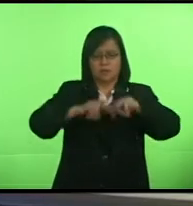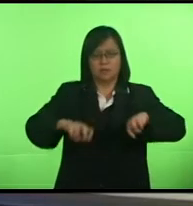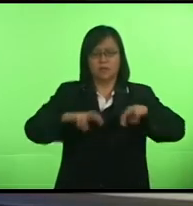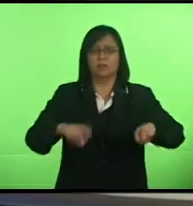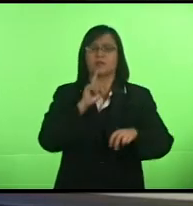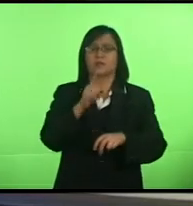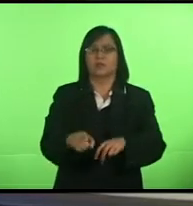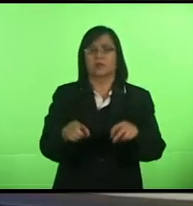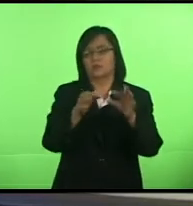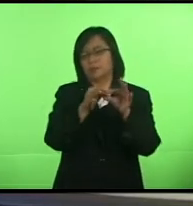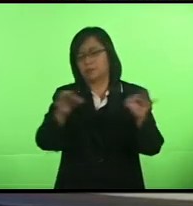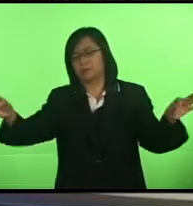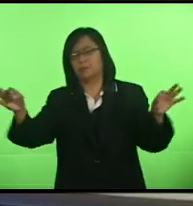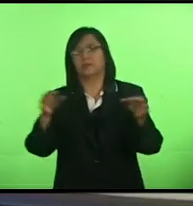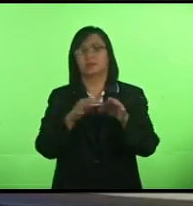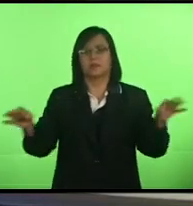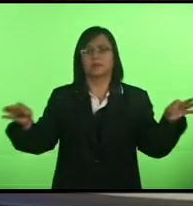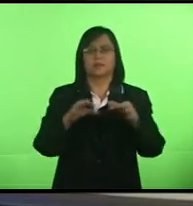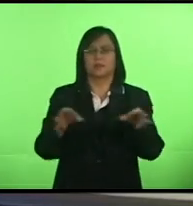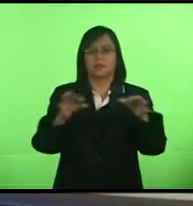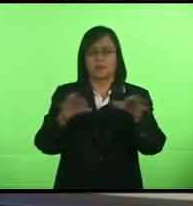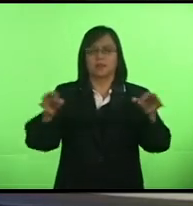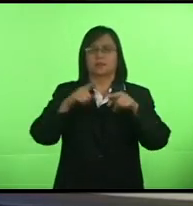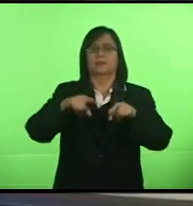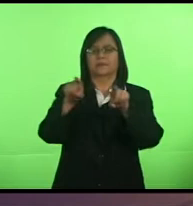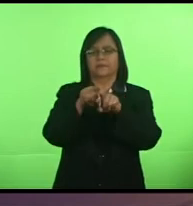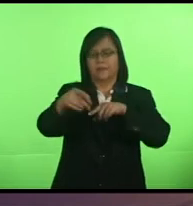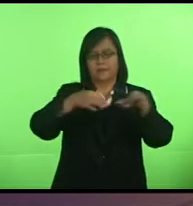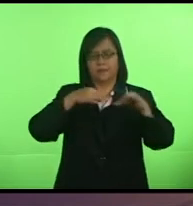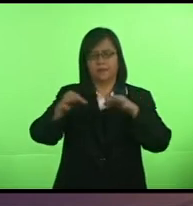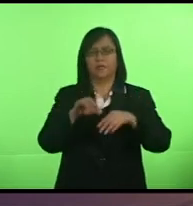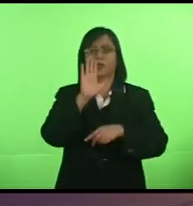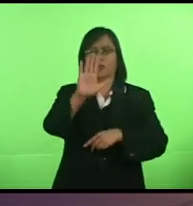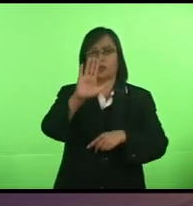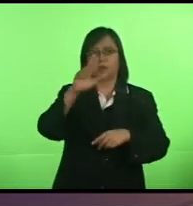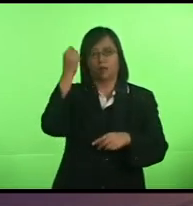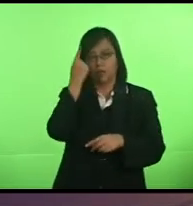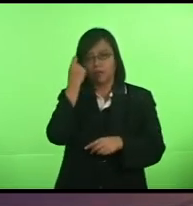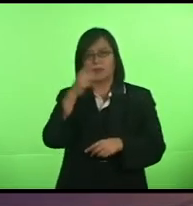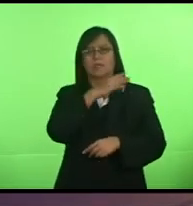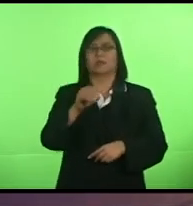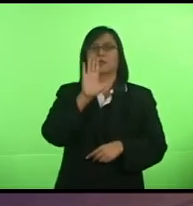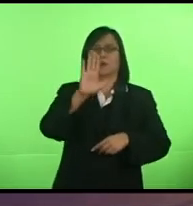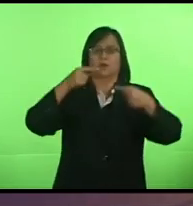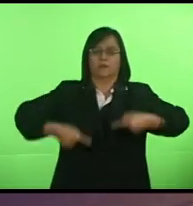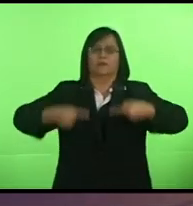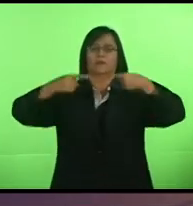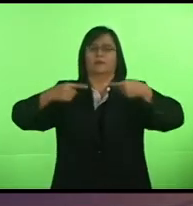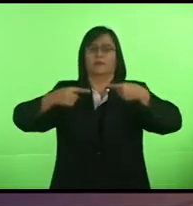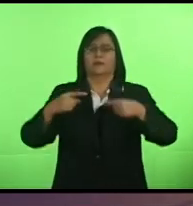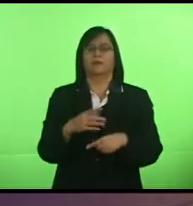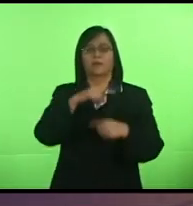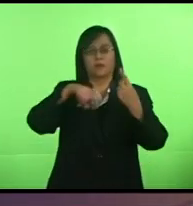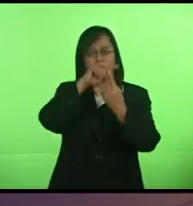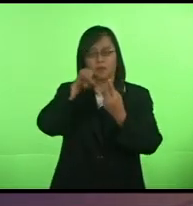your own interpretation or evaluation or argument. When you write an essay, you use